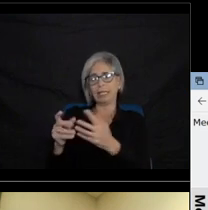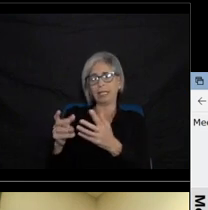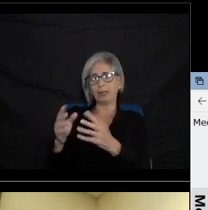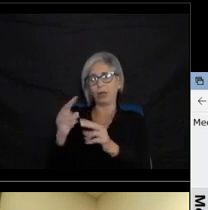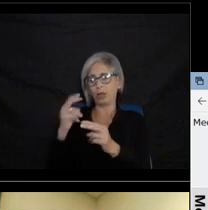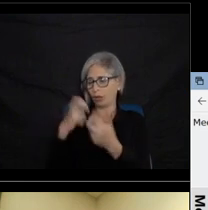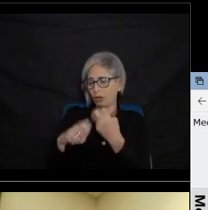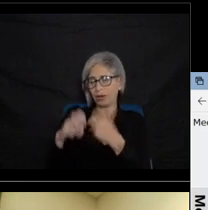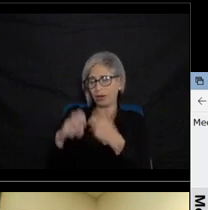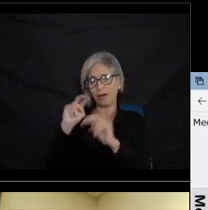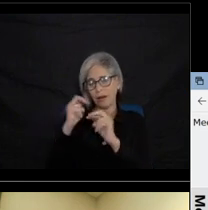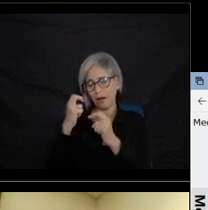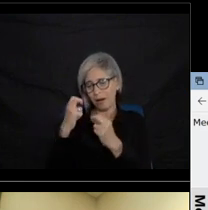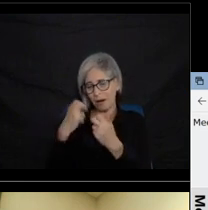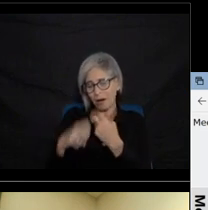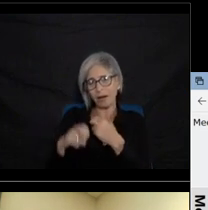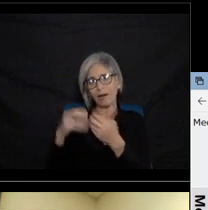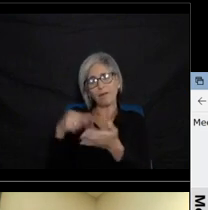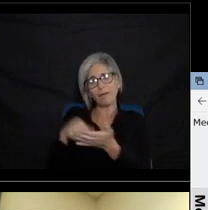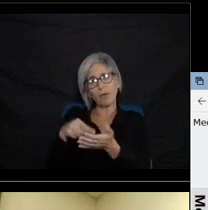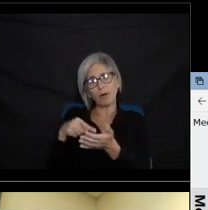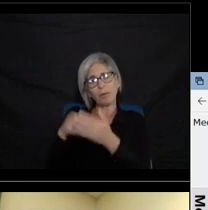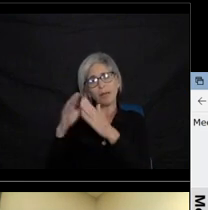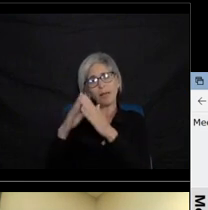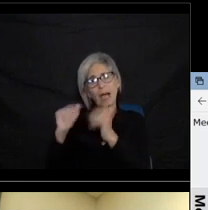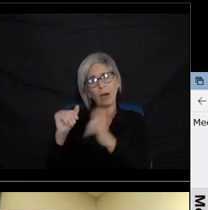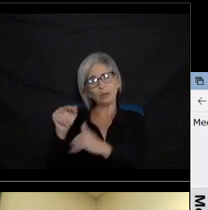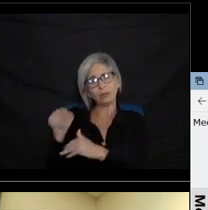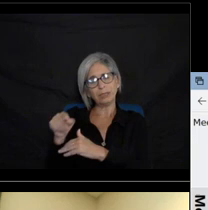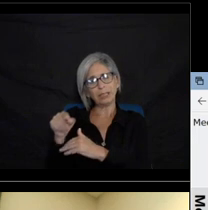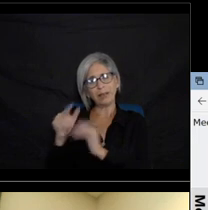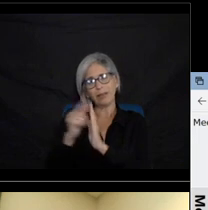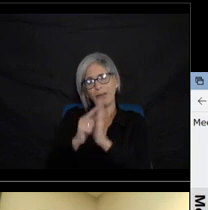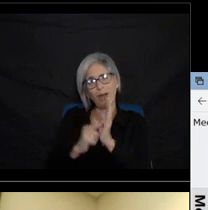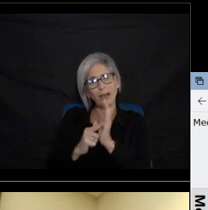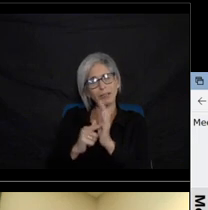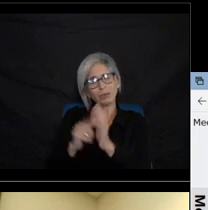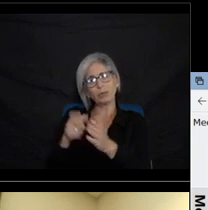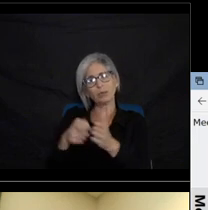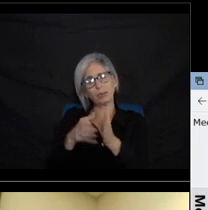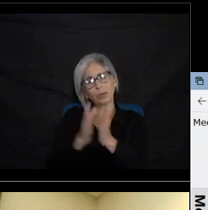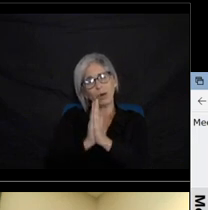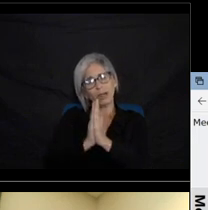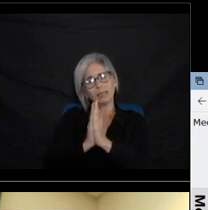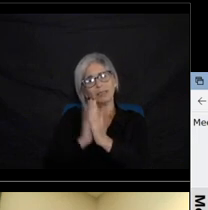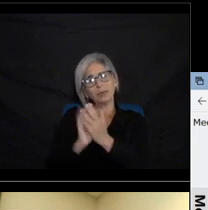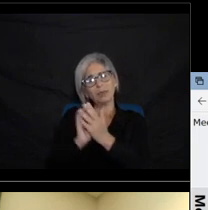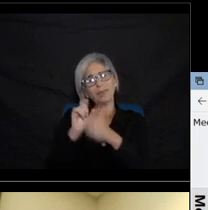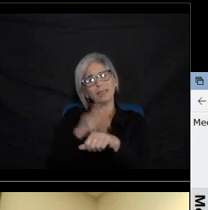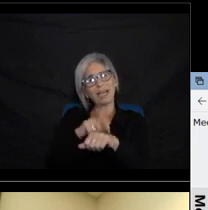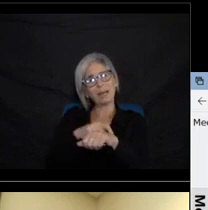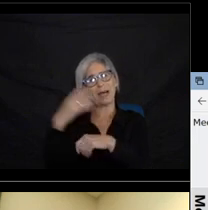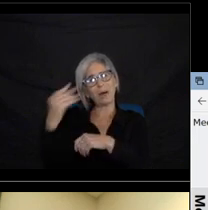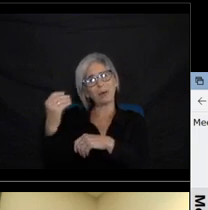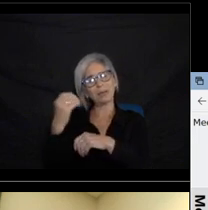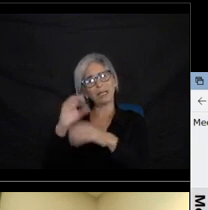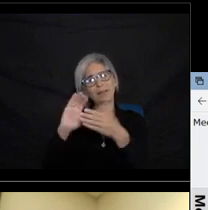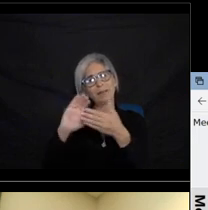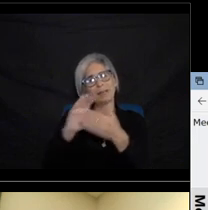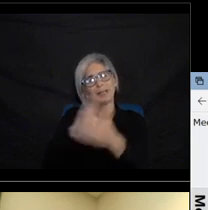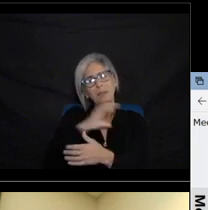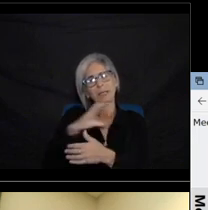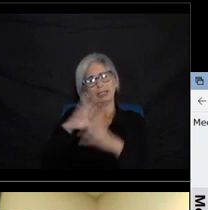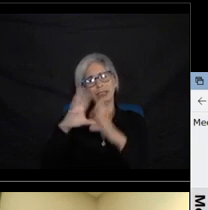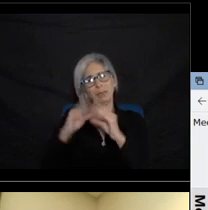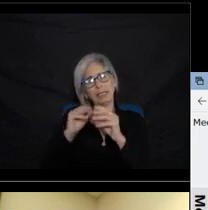good hard look at our workforce and affordable housing ordinance. And we really request that we have some time outside of a regular commission meeting, perhaps